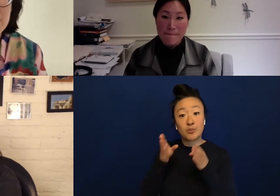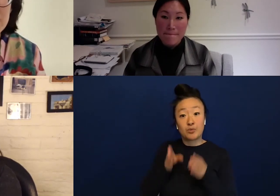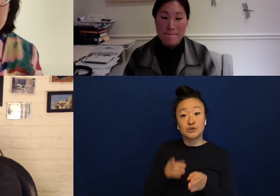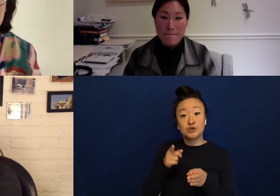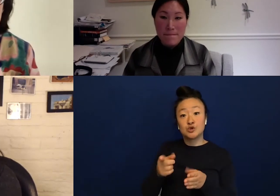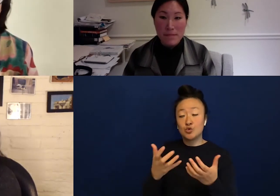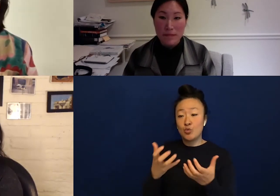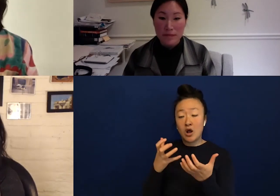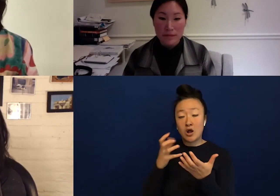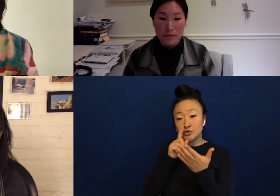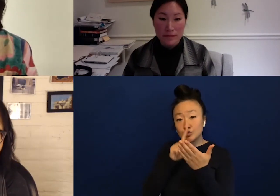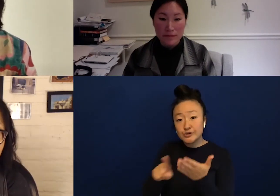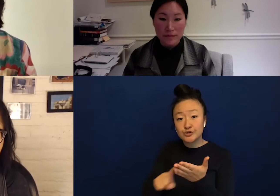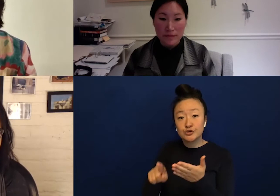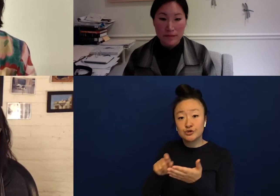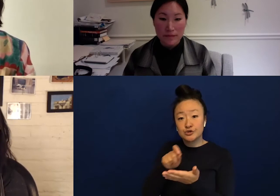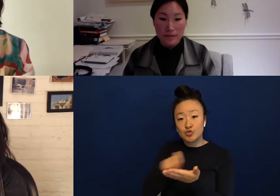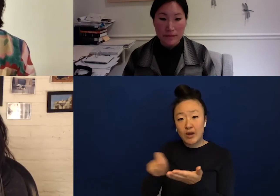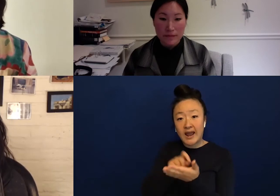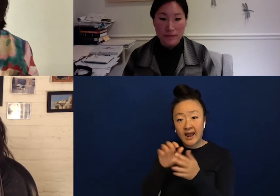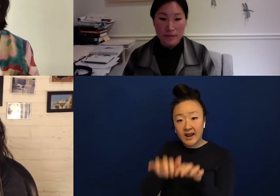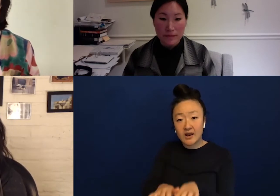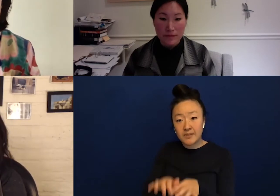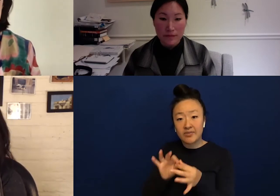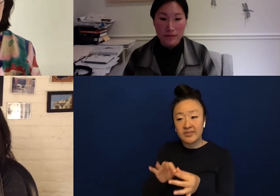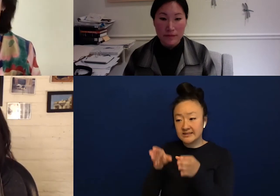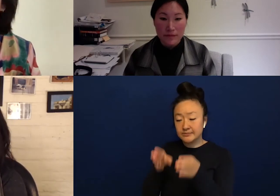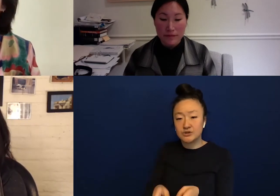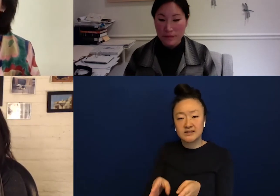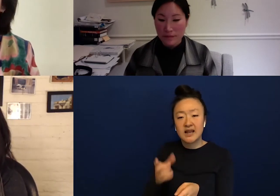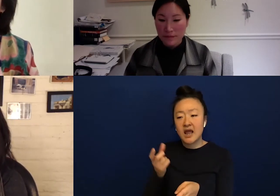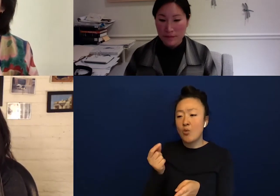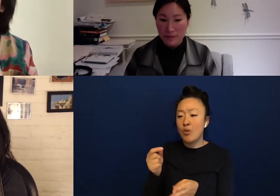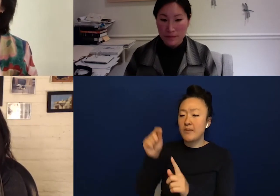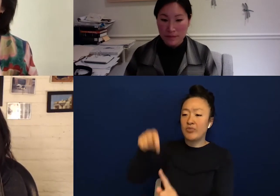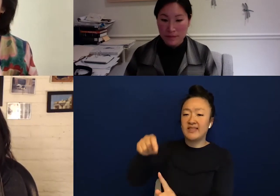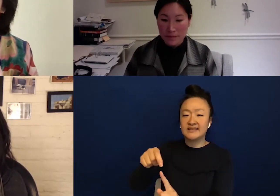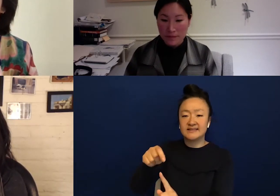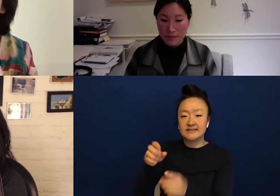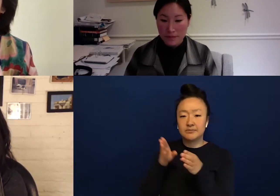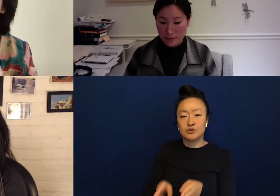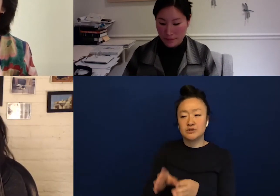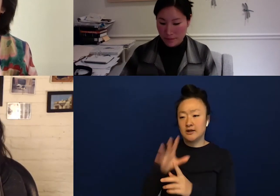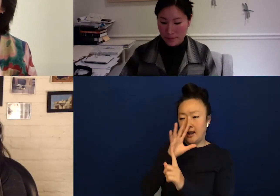to research and write about? And what about that individual draws you to them?